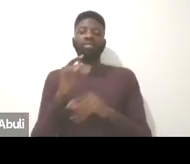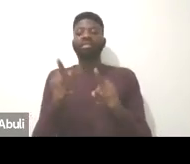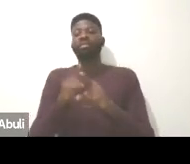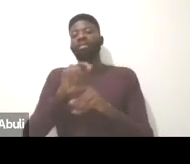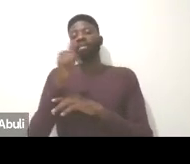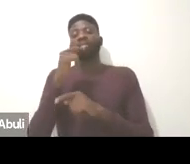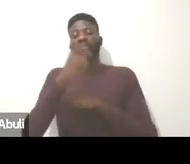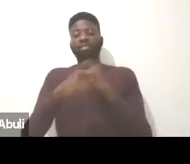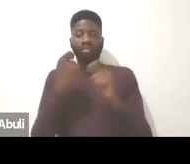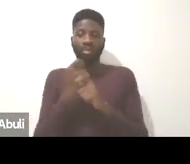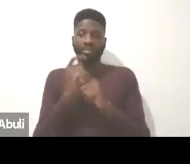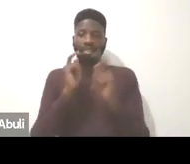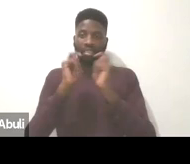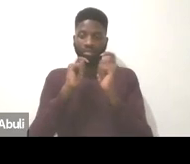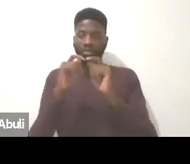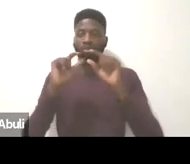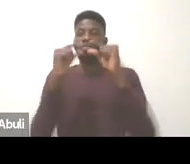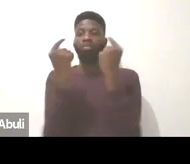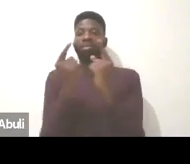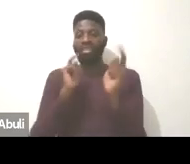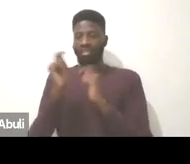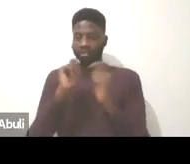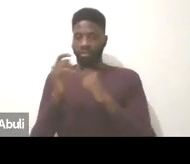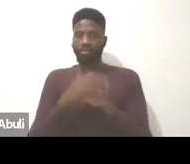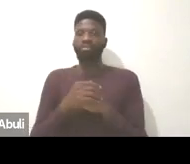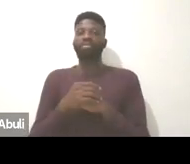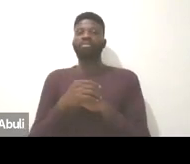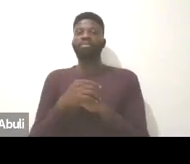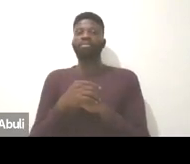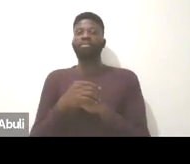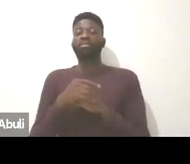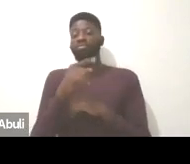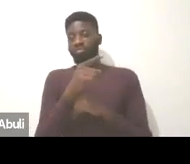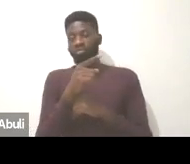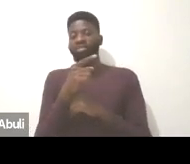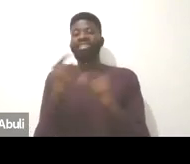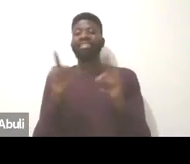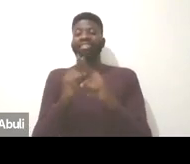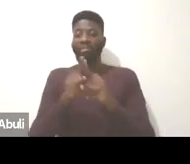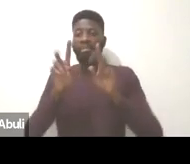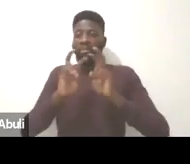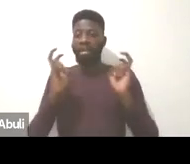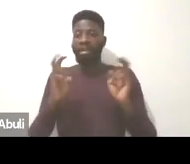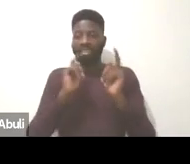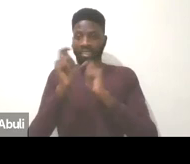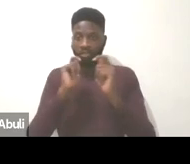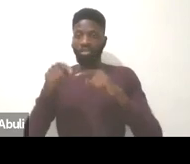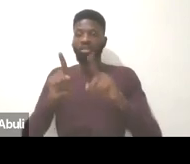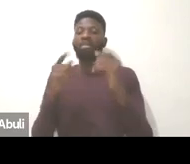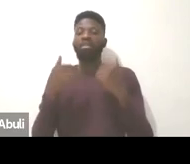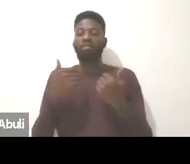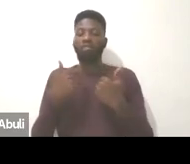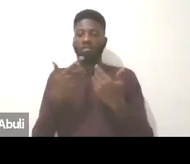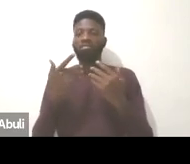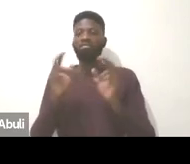that we will encounter is a group interview. This is is similar to a panel interview where you'll have a number of